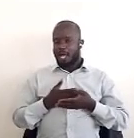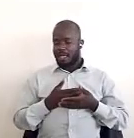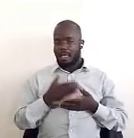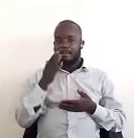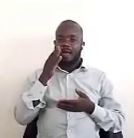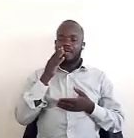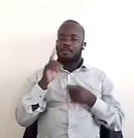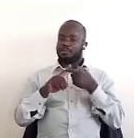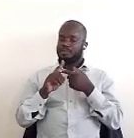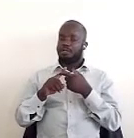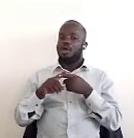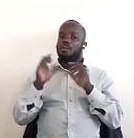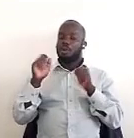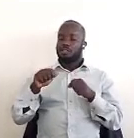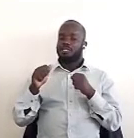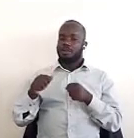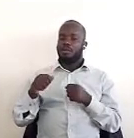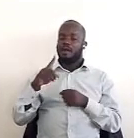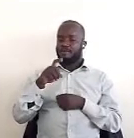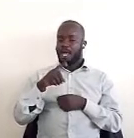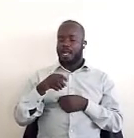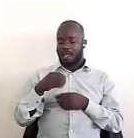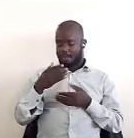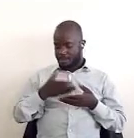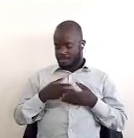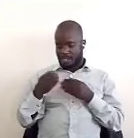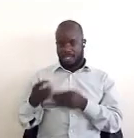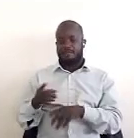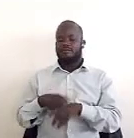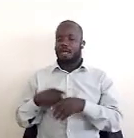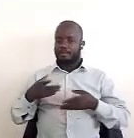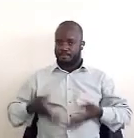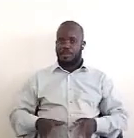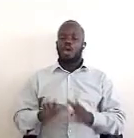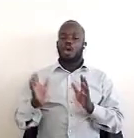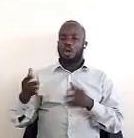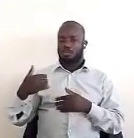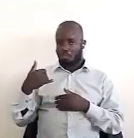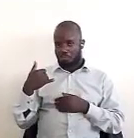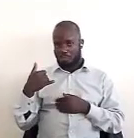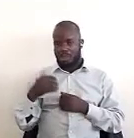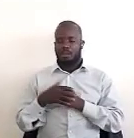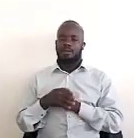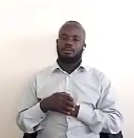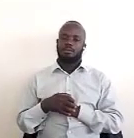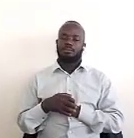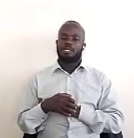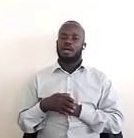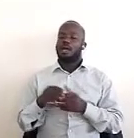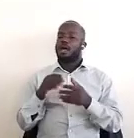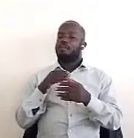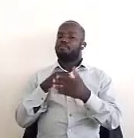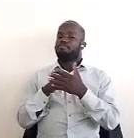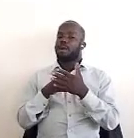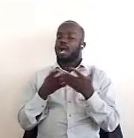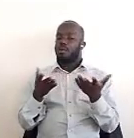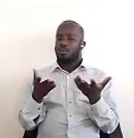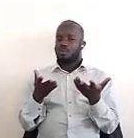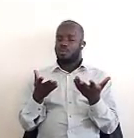is HIV positive, it is possible for her to transmit the virus to her child during childbirth or